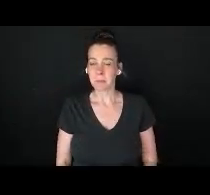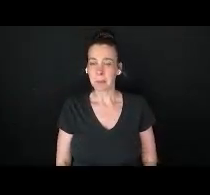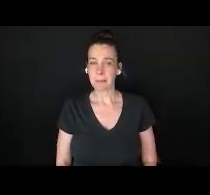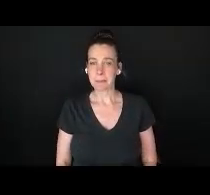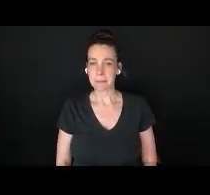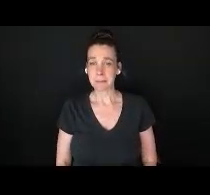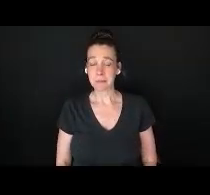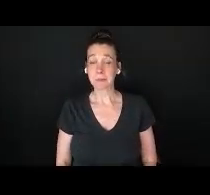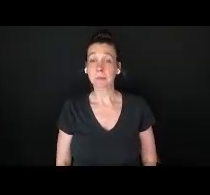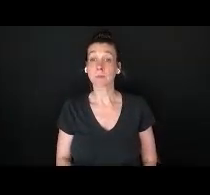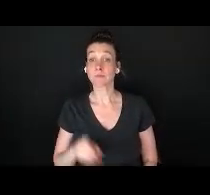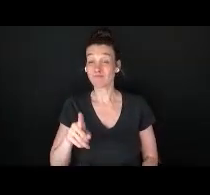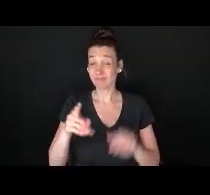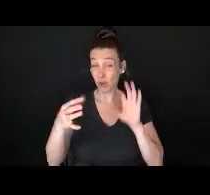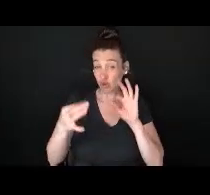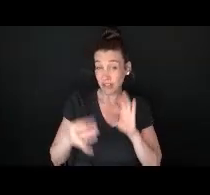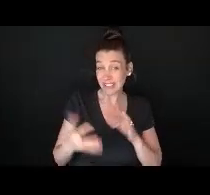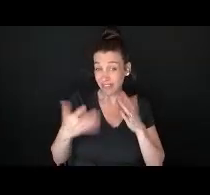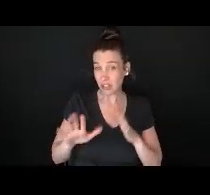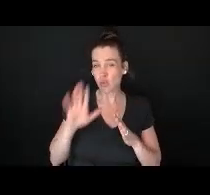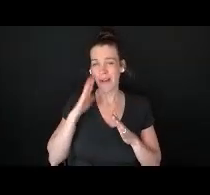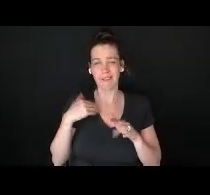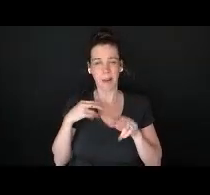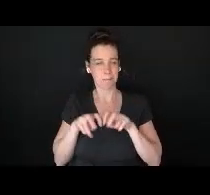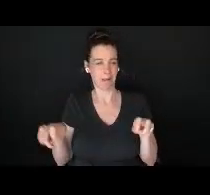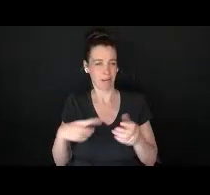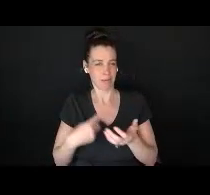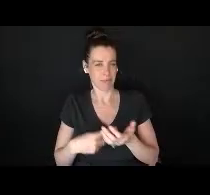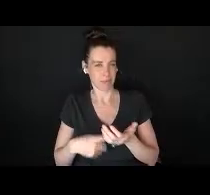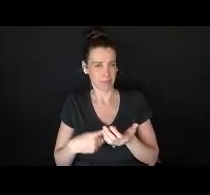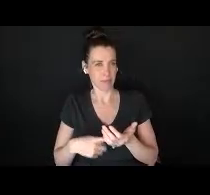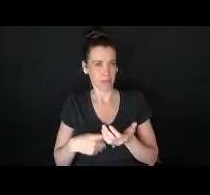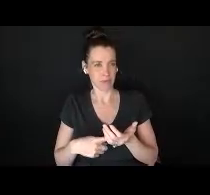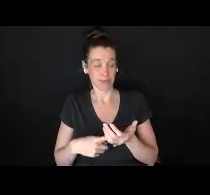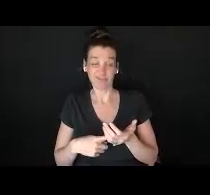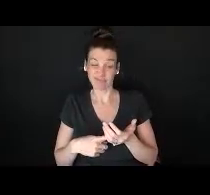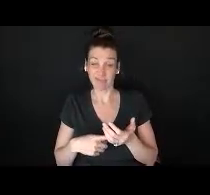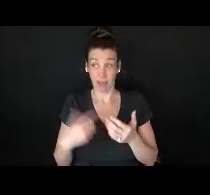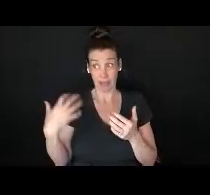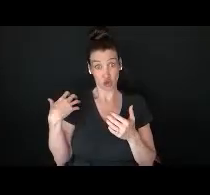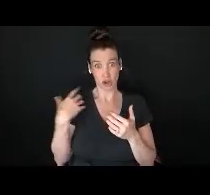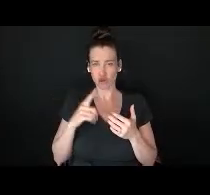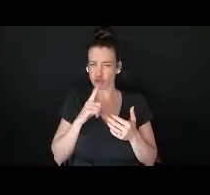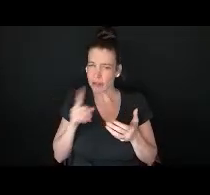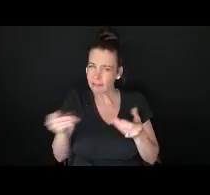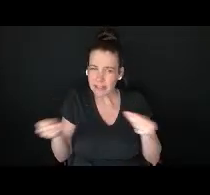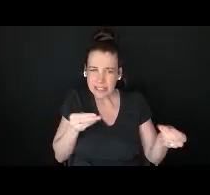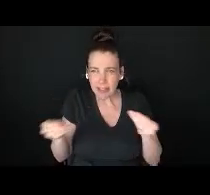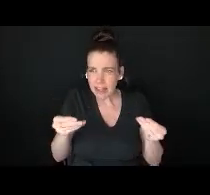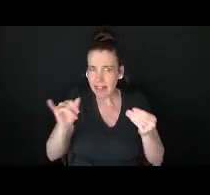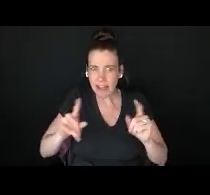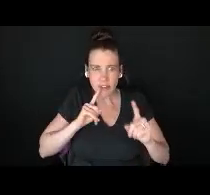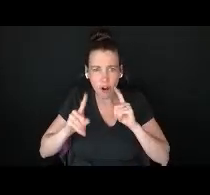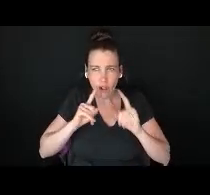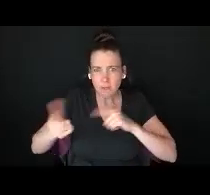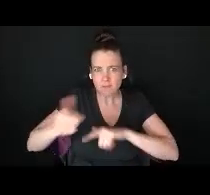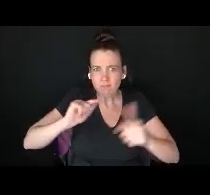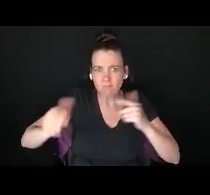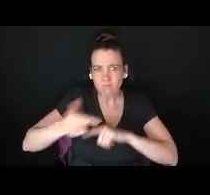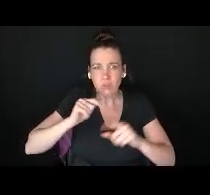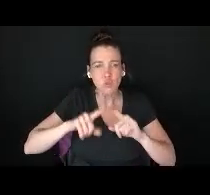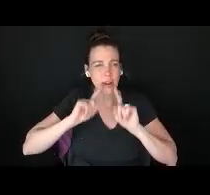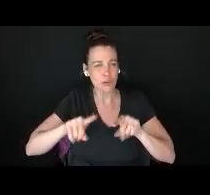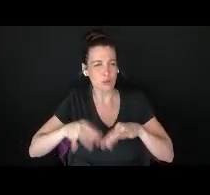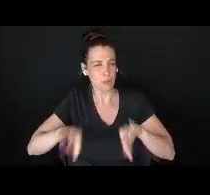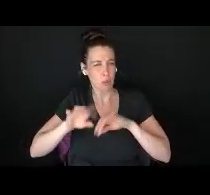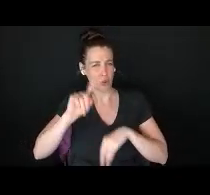And then after the critiques, of course, there's the panel discussion where you're really facilitating the dialogue to kind of get at the key questions,